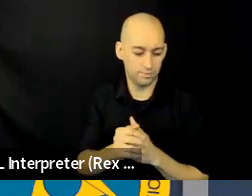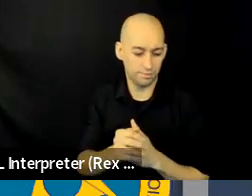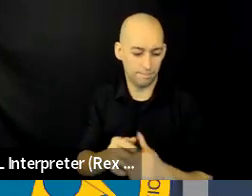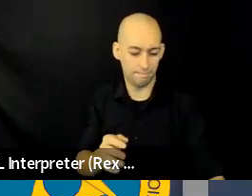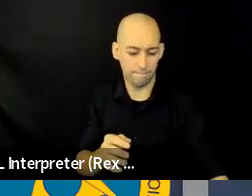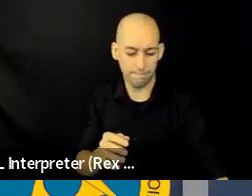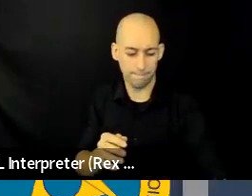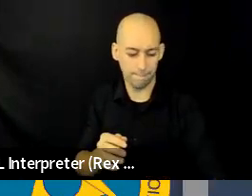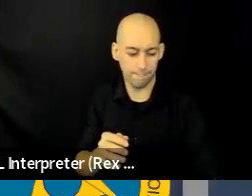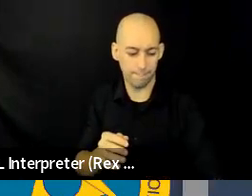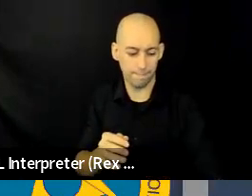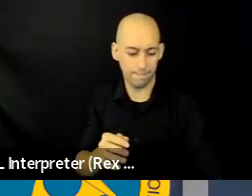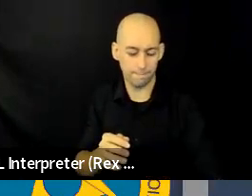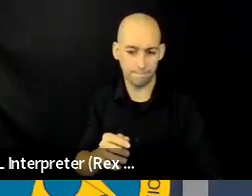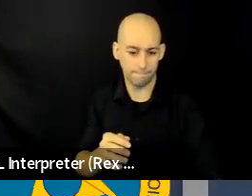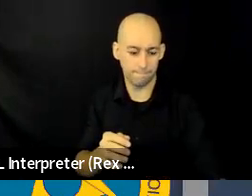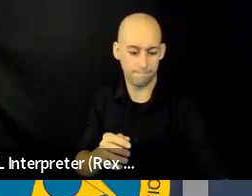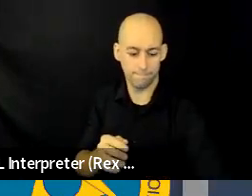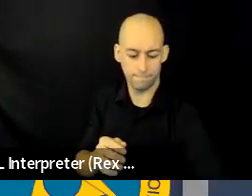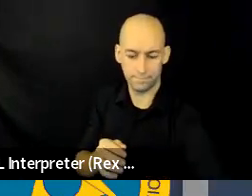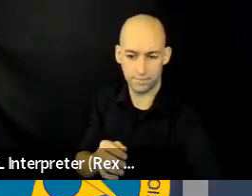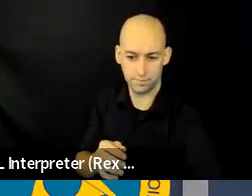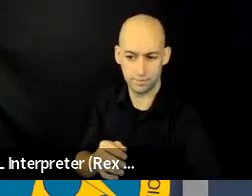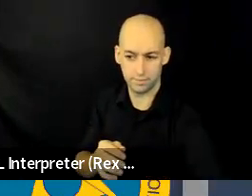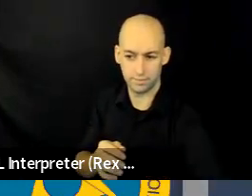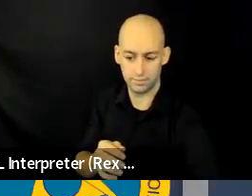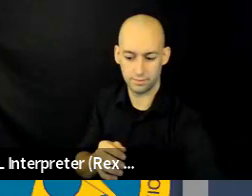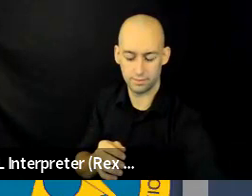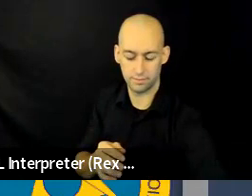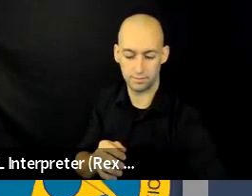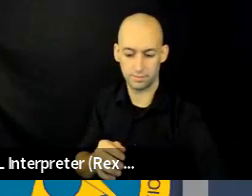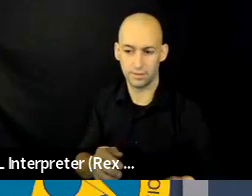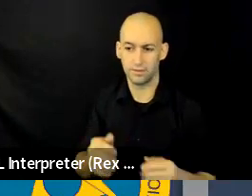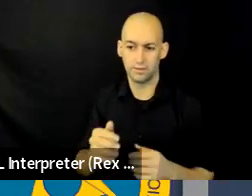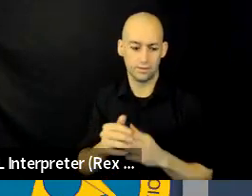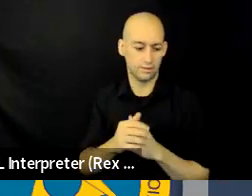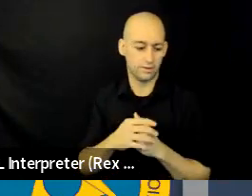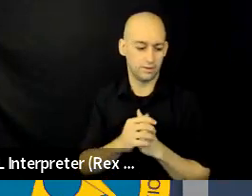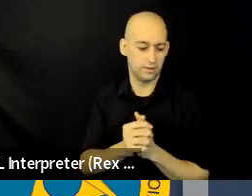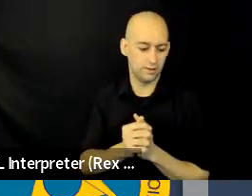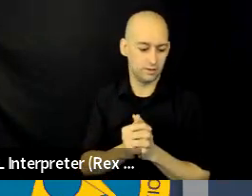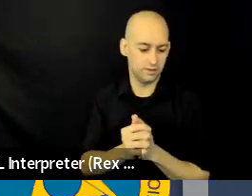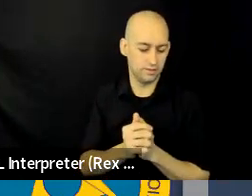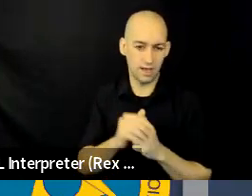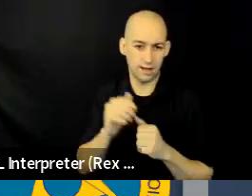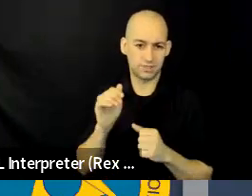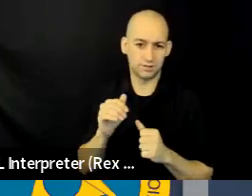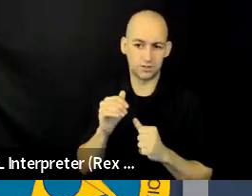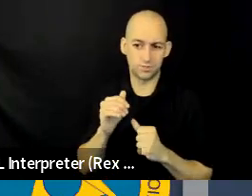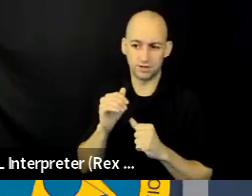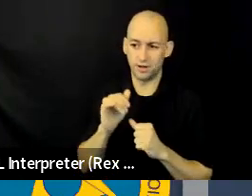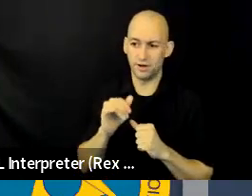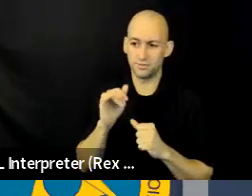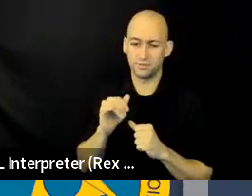left, all recognize this issue of induced traffic and what happens when you add lanes to freeways.